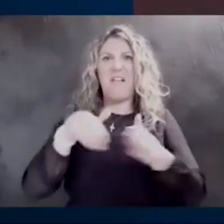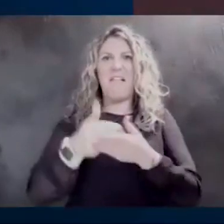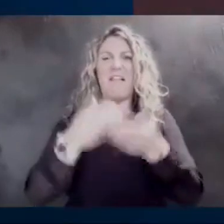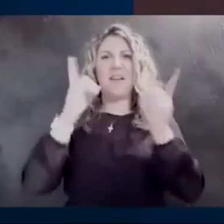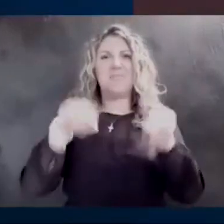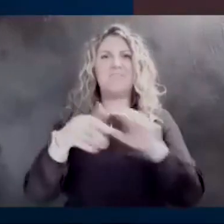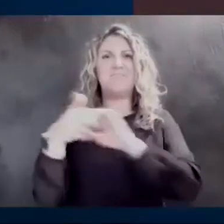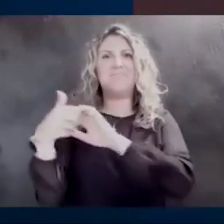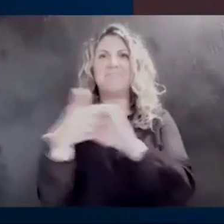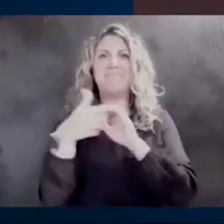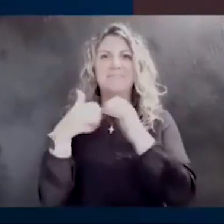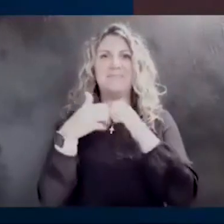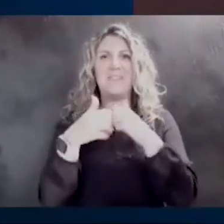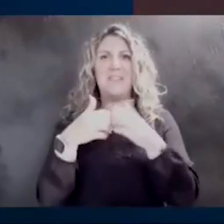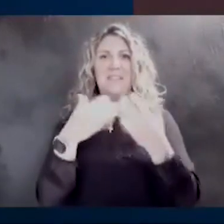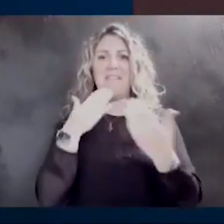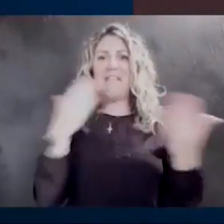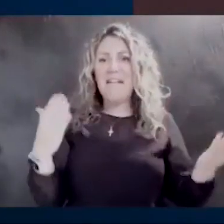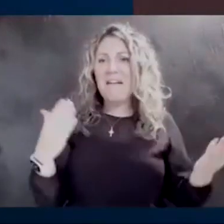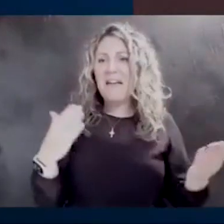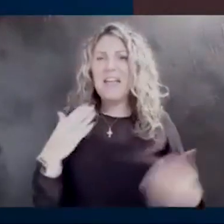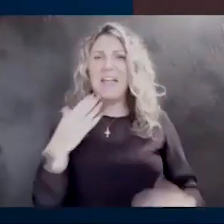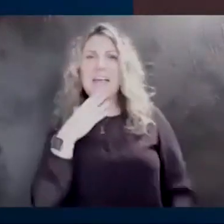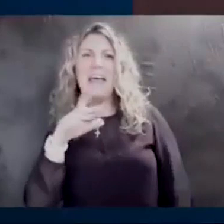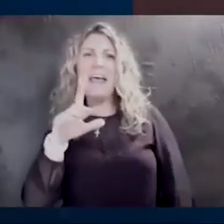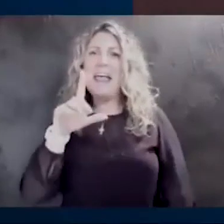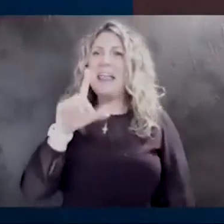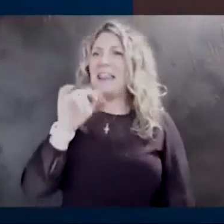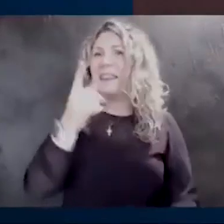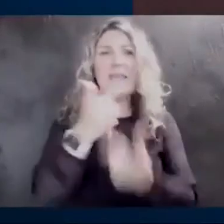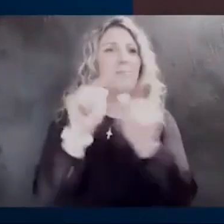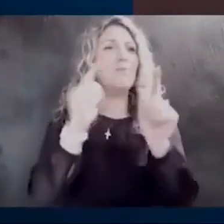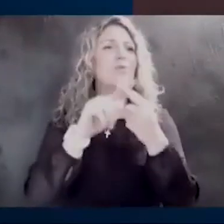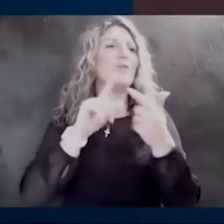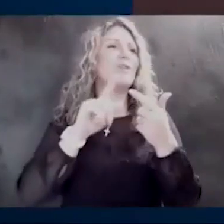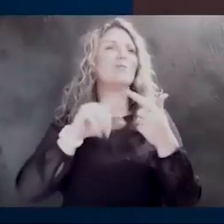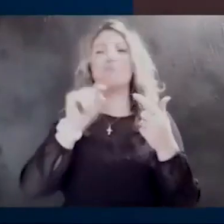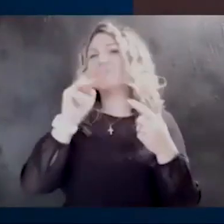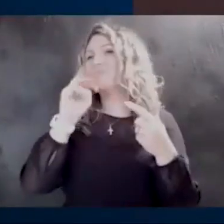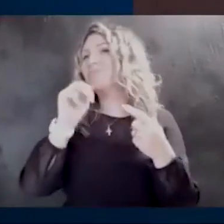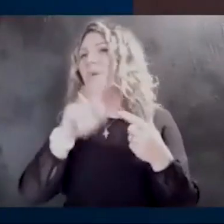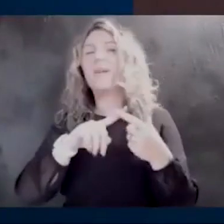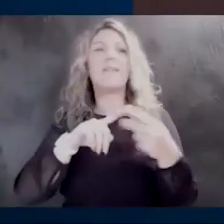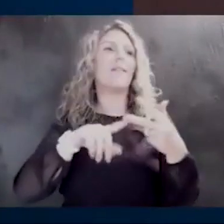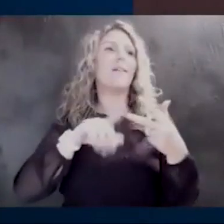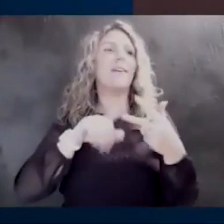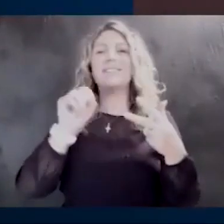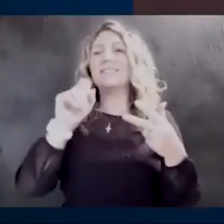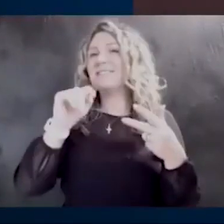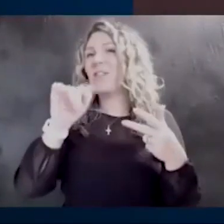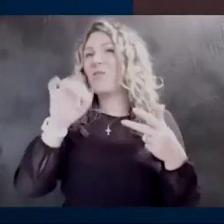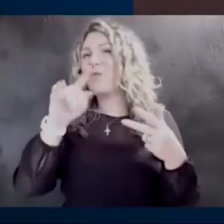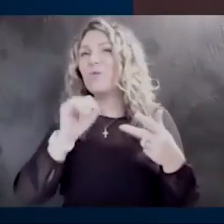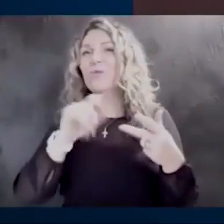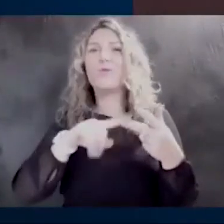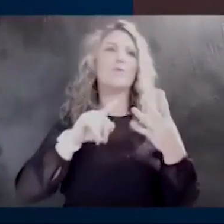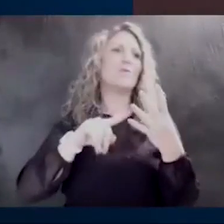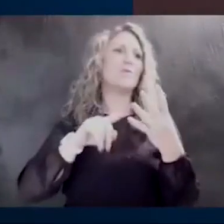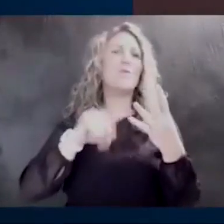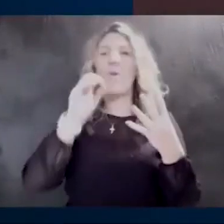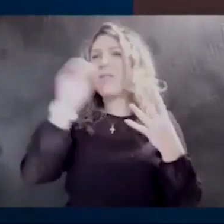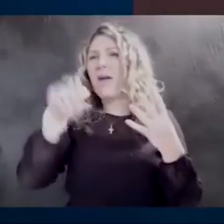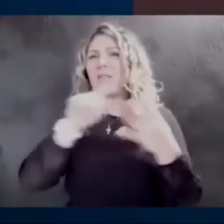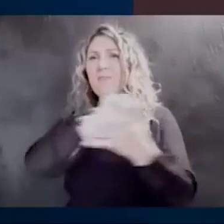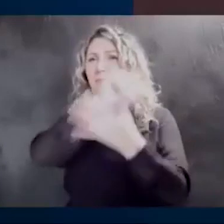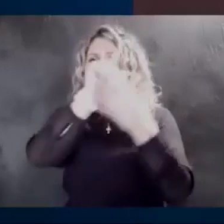Who knew that HCA, Shawnee Mission, Liberty, Truman, St. Luke's, KU, Olathe, all these great hospitals could work